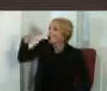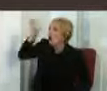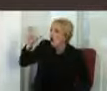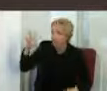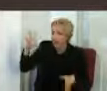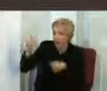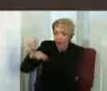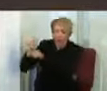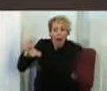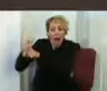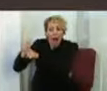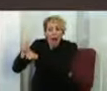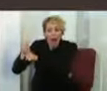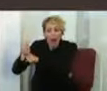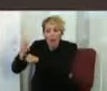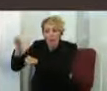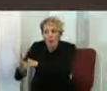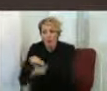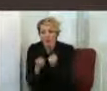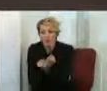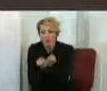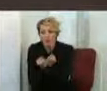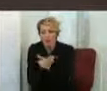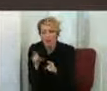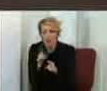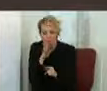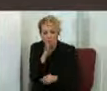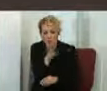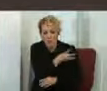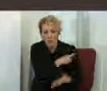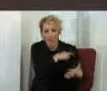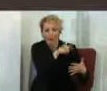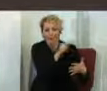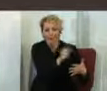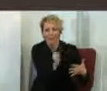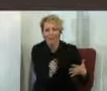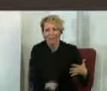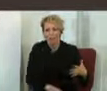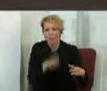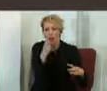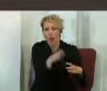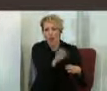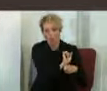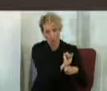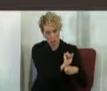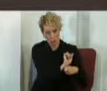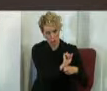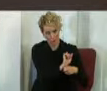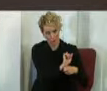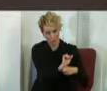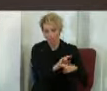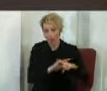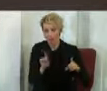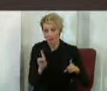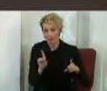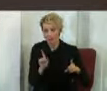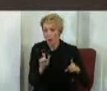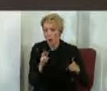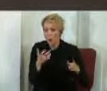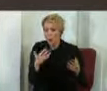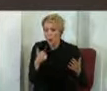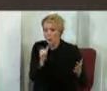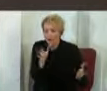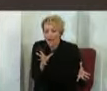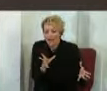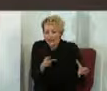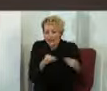I'll welcome you, I'll love you, but we don't want to do the hard work on the other side of this equation. We don't want to live up to